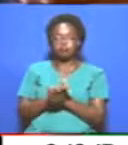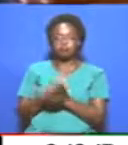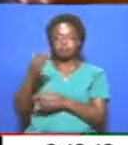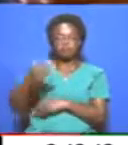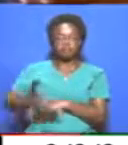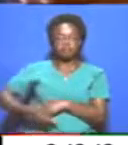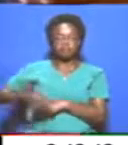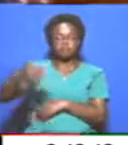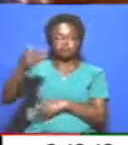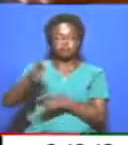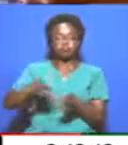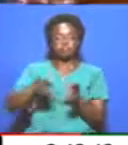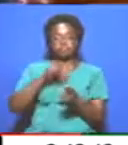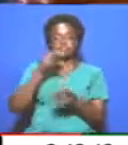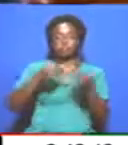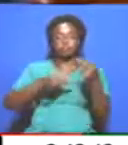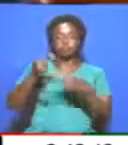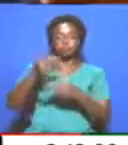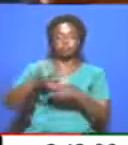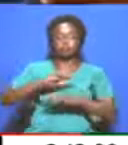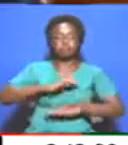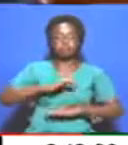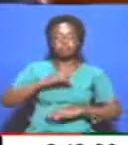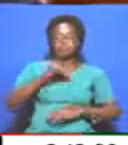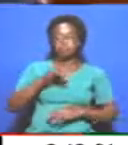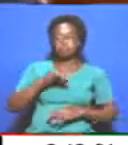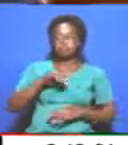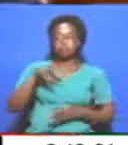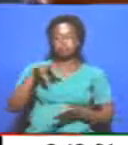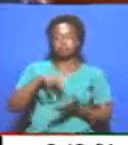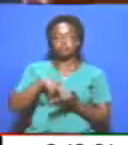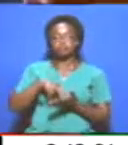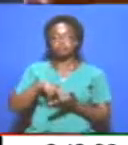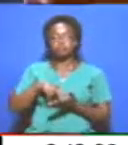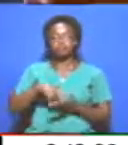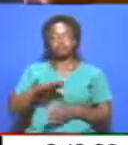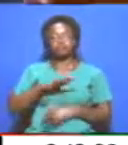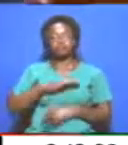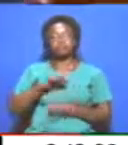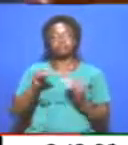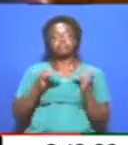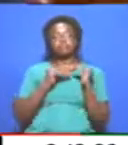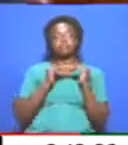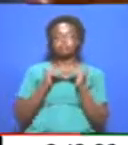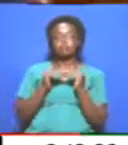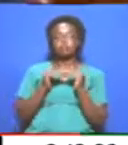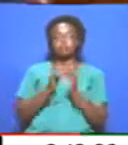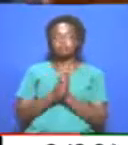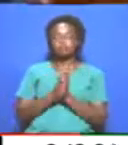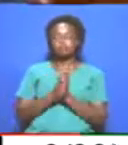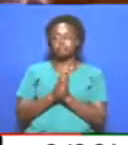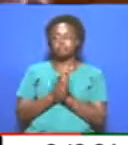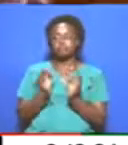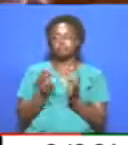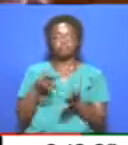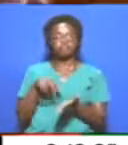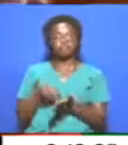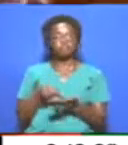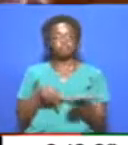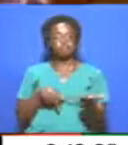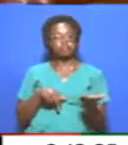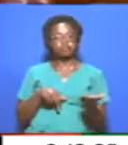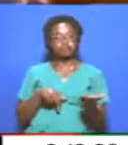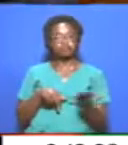is actually not high enough, so you can easily stand and it's at the chest level. And I was just imagining if somebody stood there